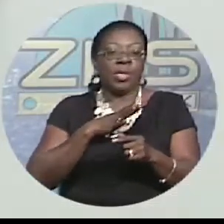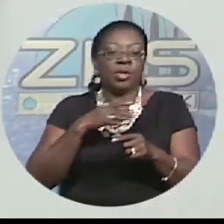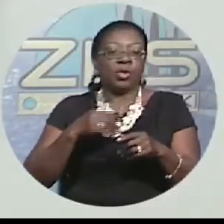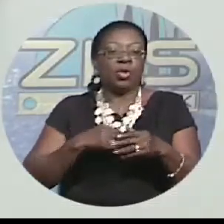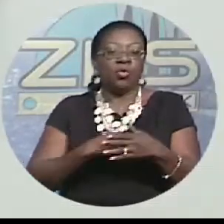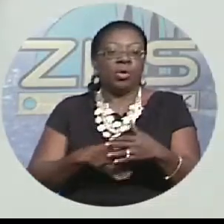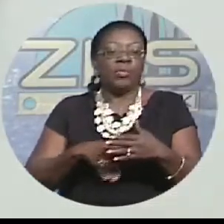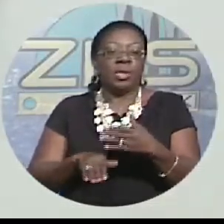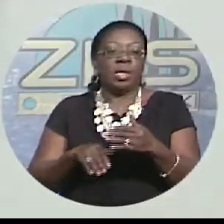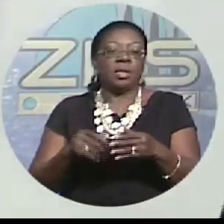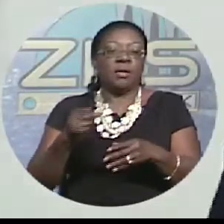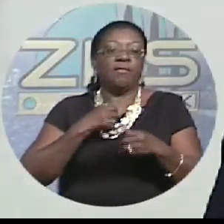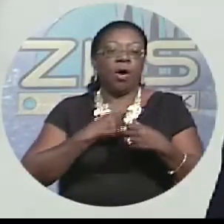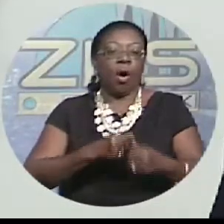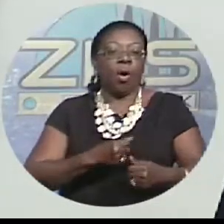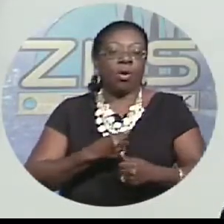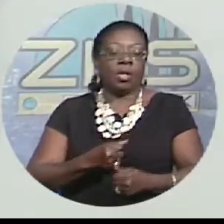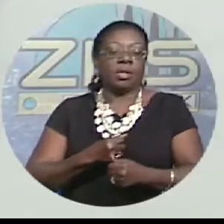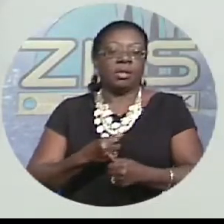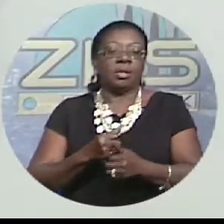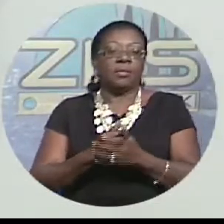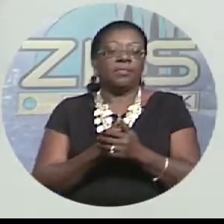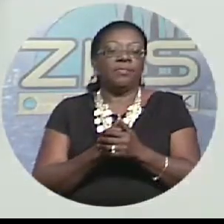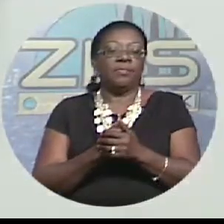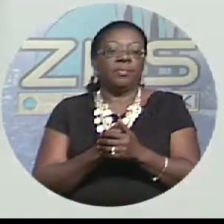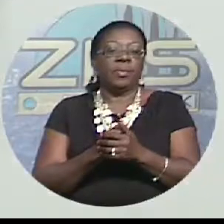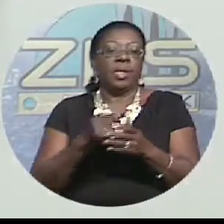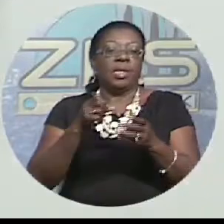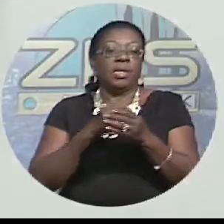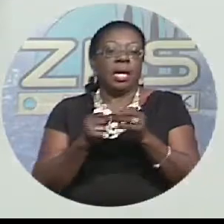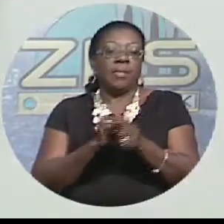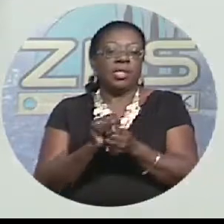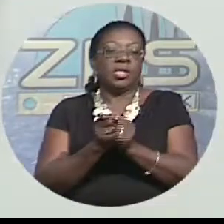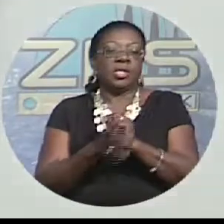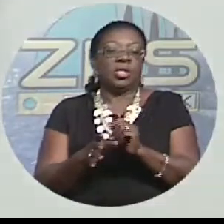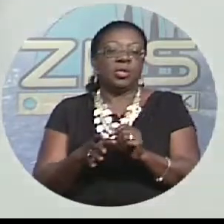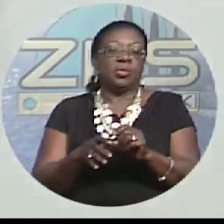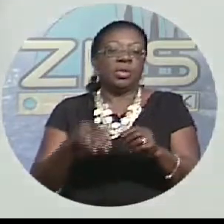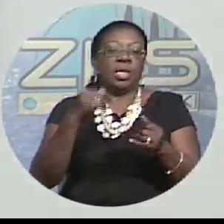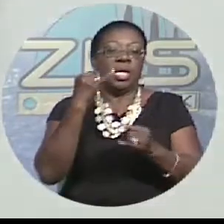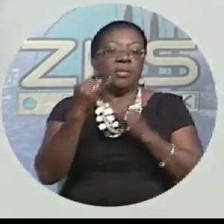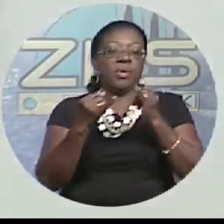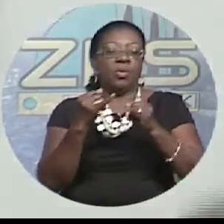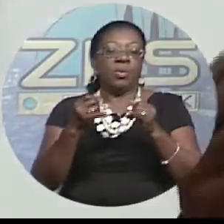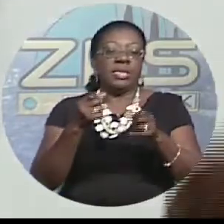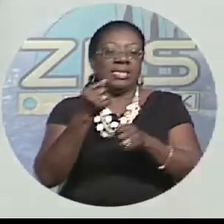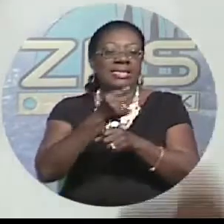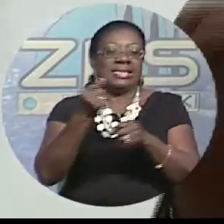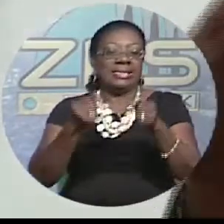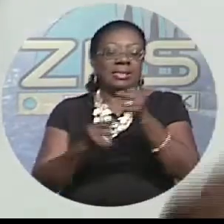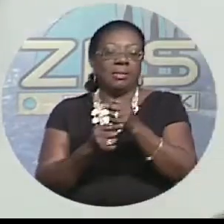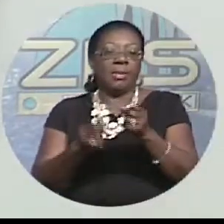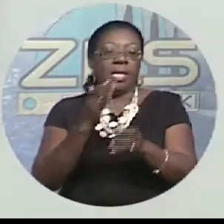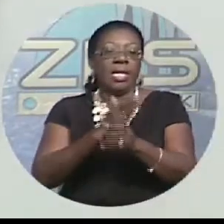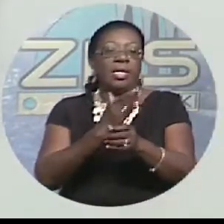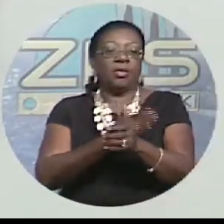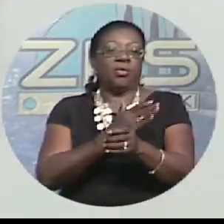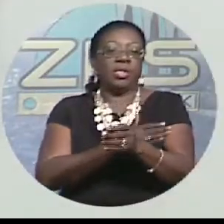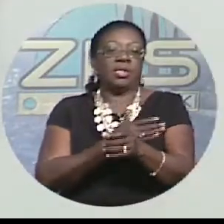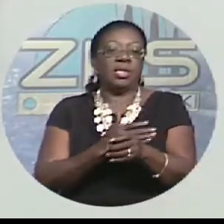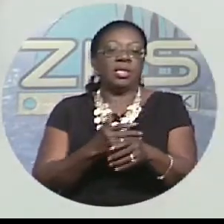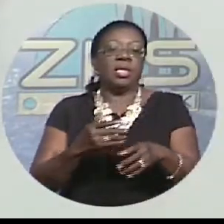organs, damages to the immune system, increasing the